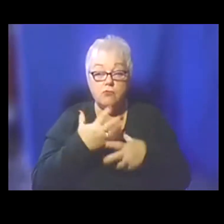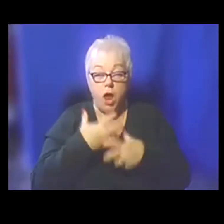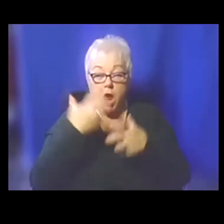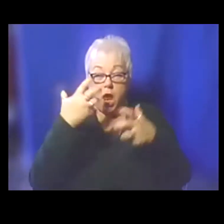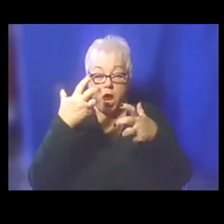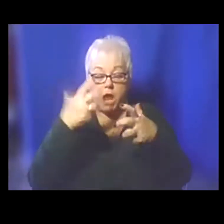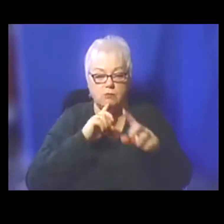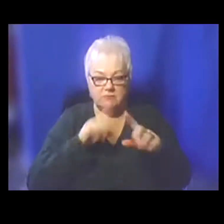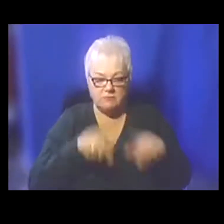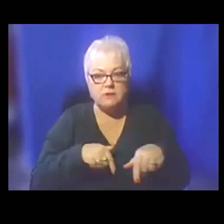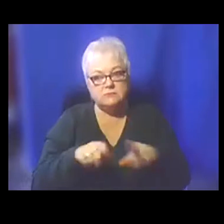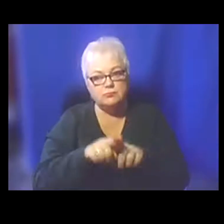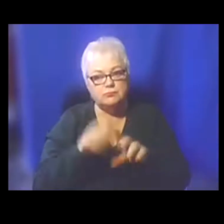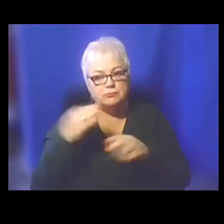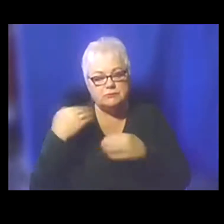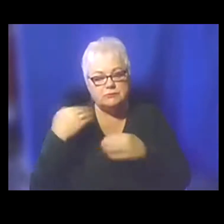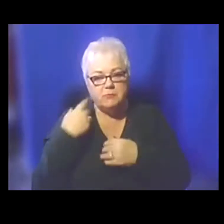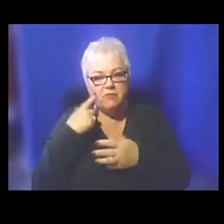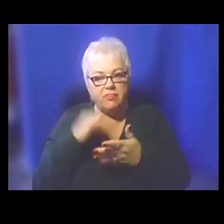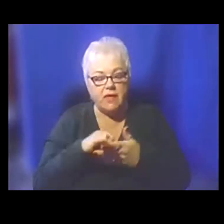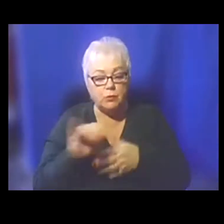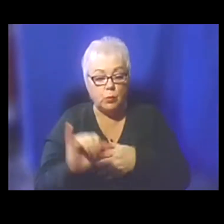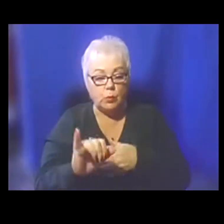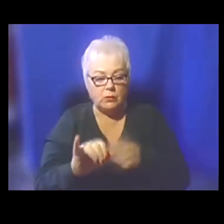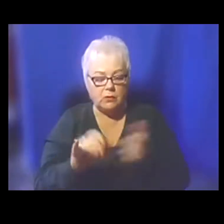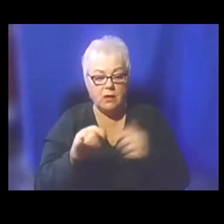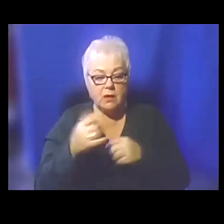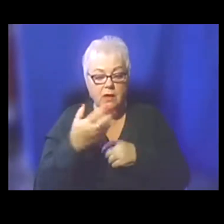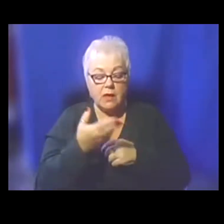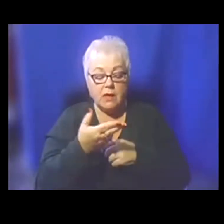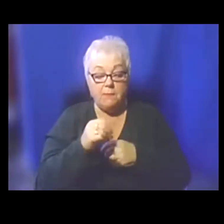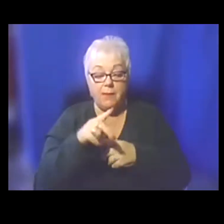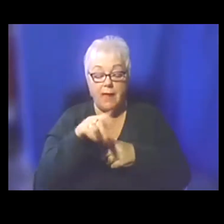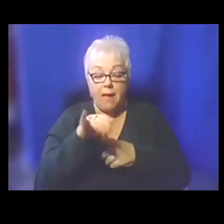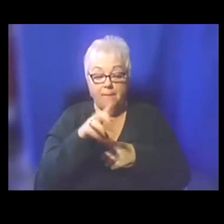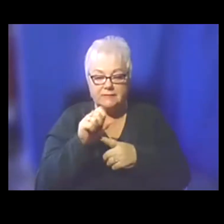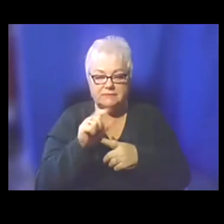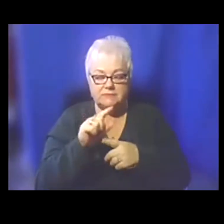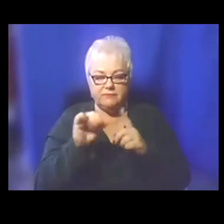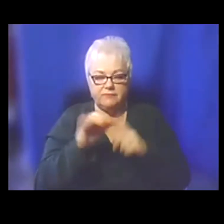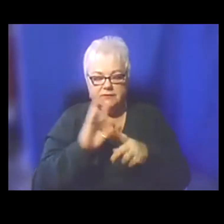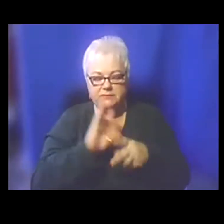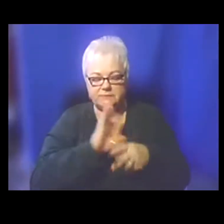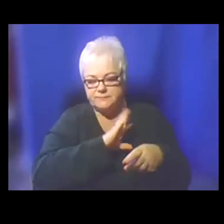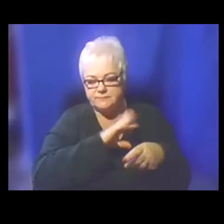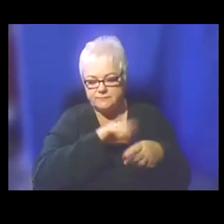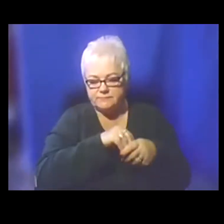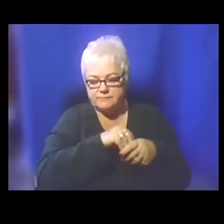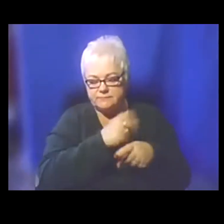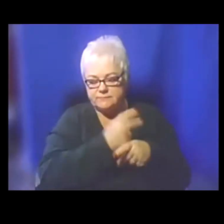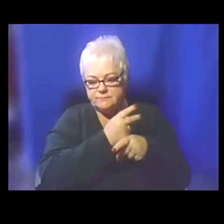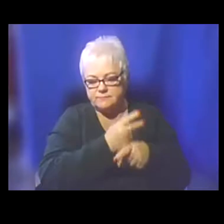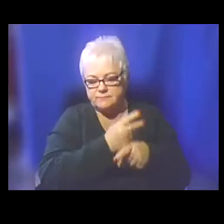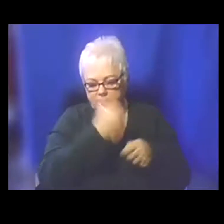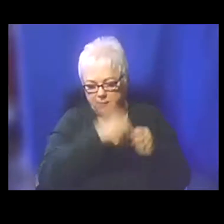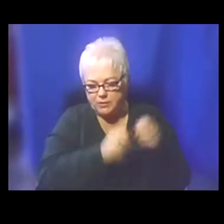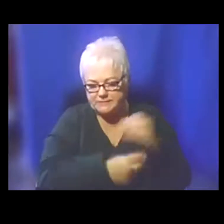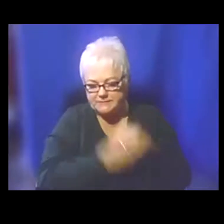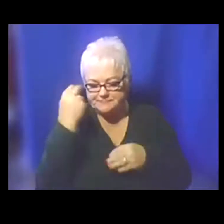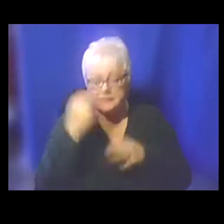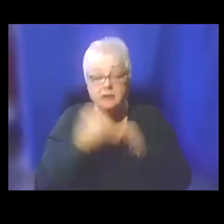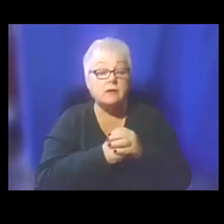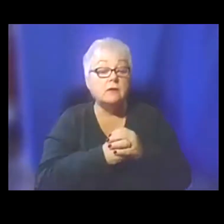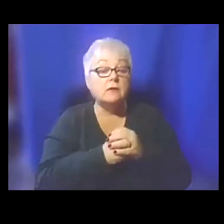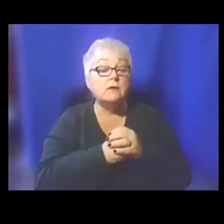in just a second. So then the hippocampus is responsible for filing and retaining memories. It's 2 big responses.